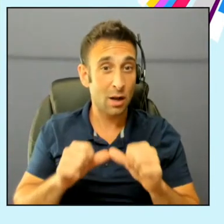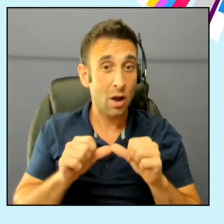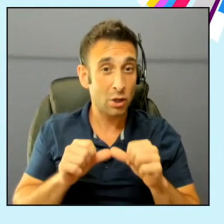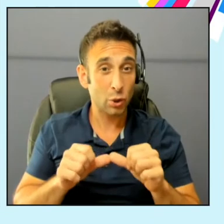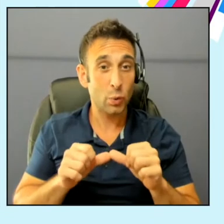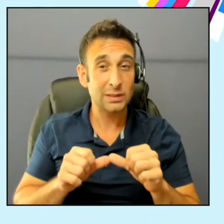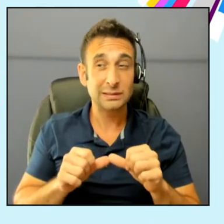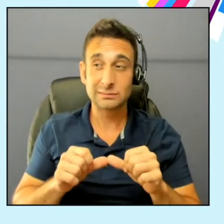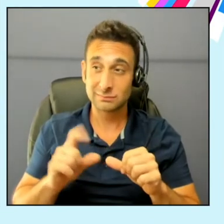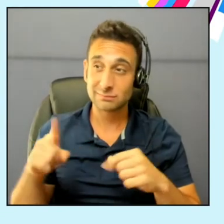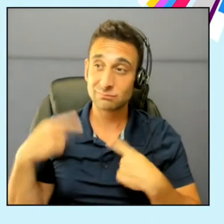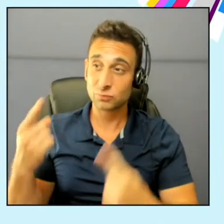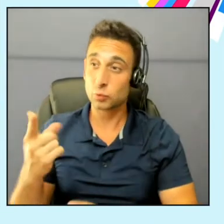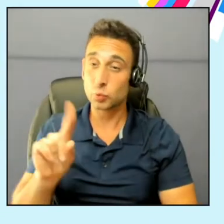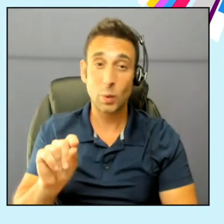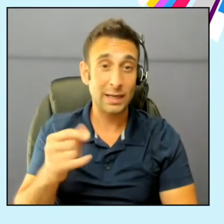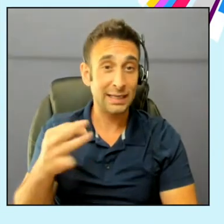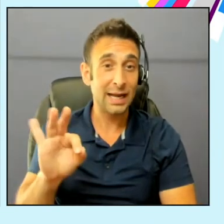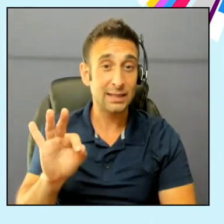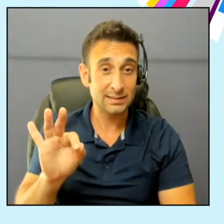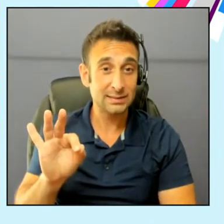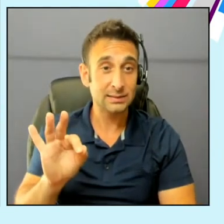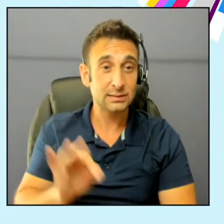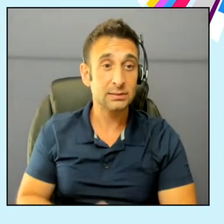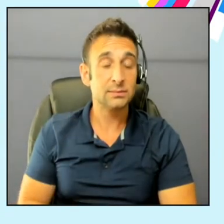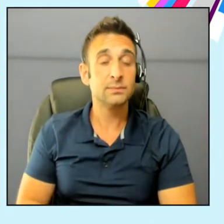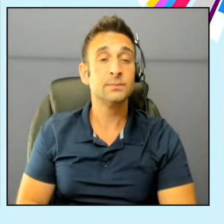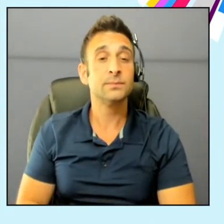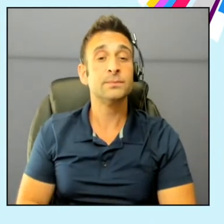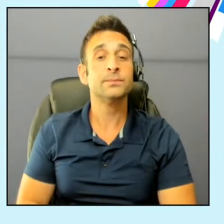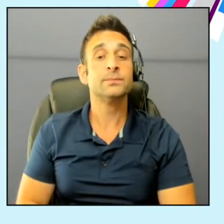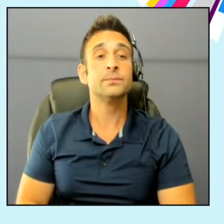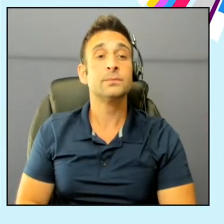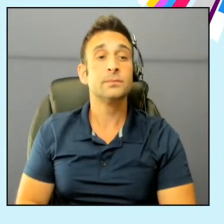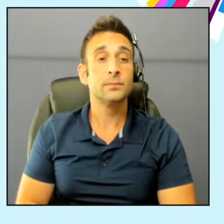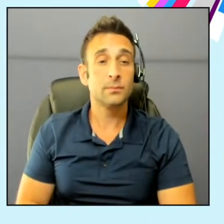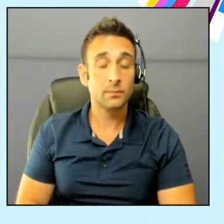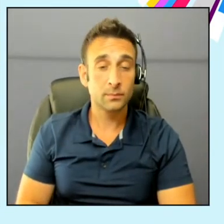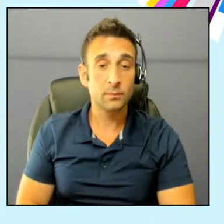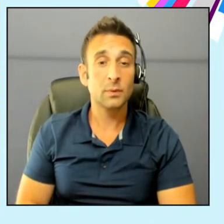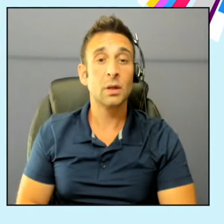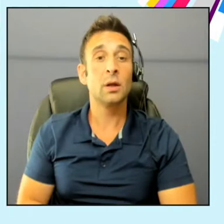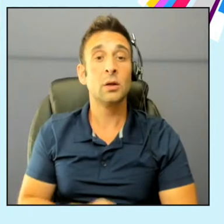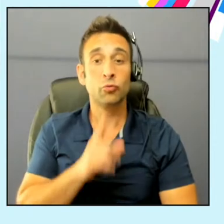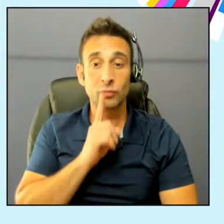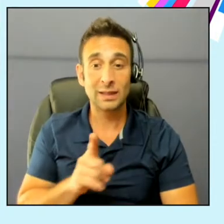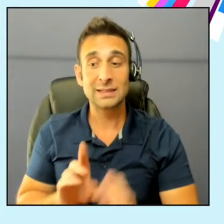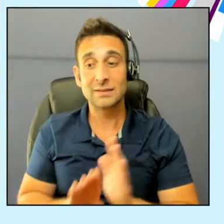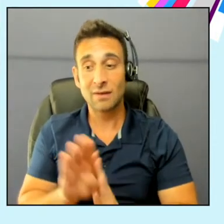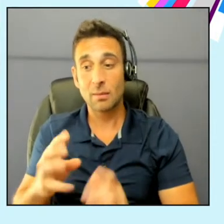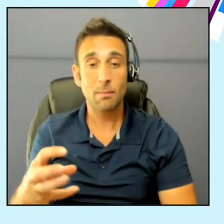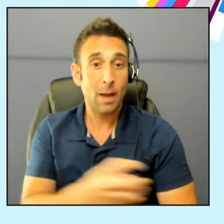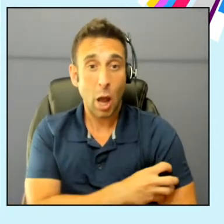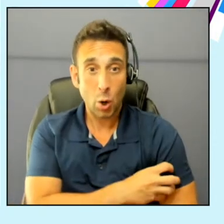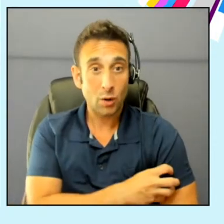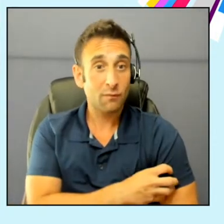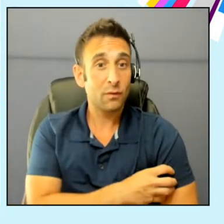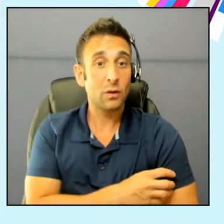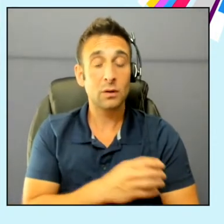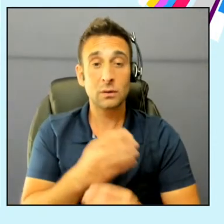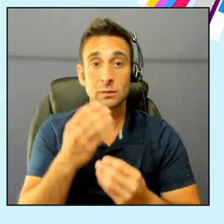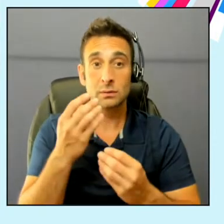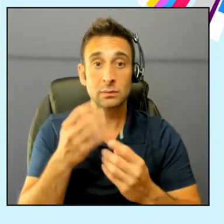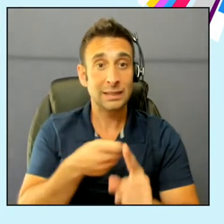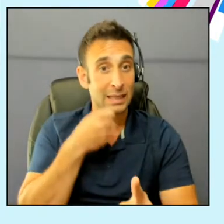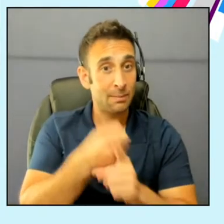2019, and with the partners have produced really, really powerful and impactful information of